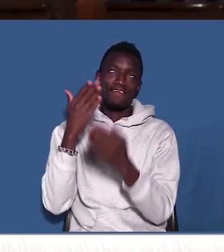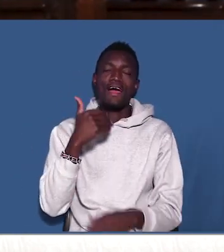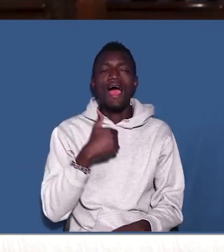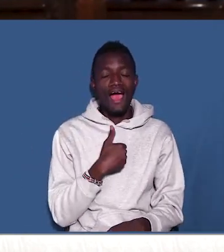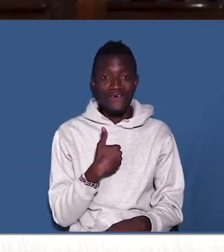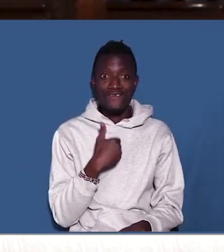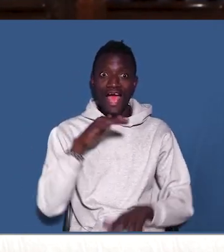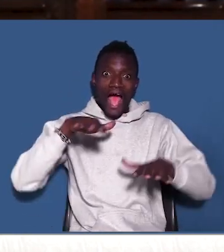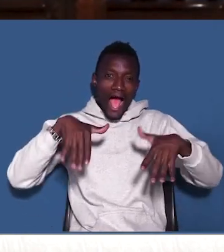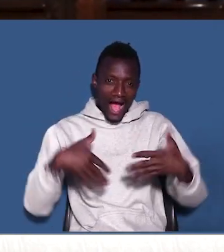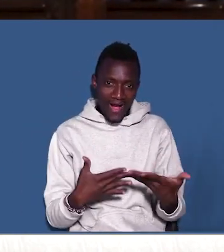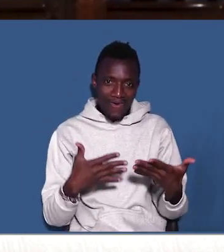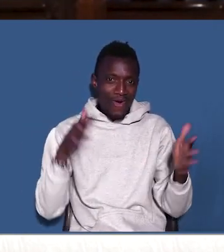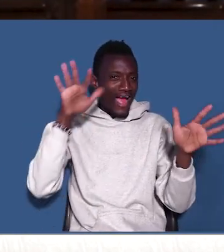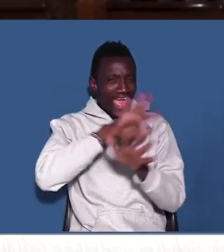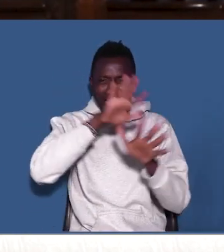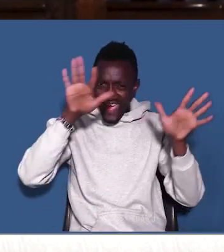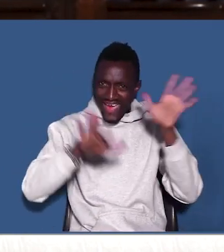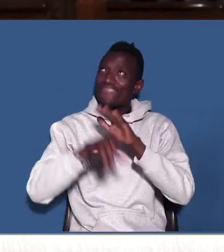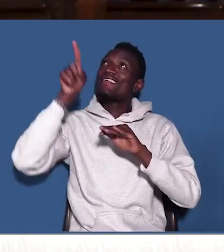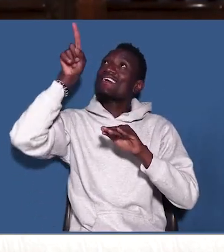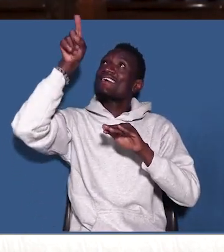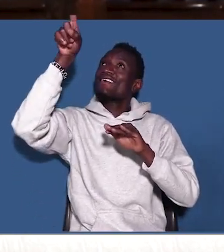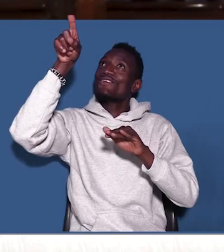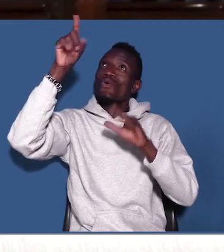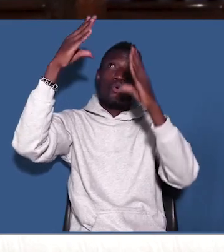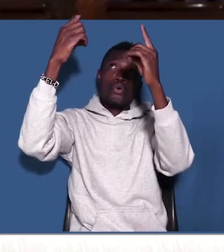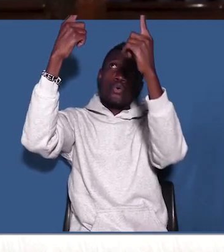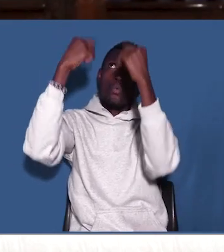in accordance with John chapter 17, verse 4.